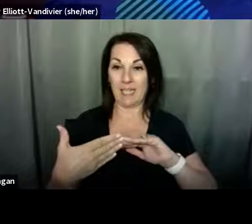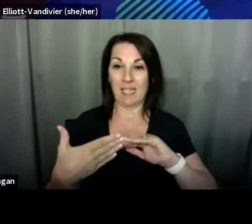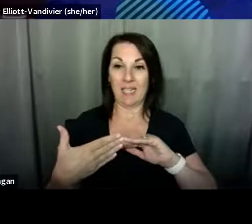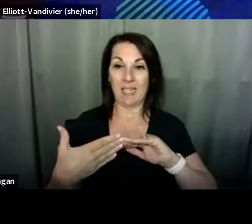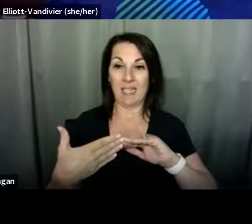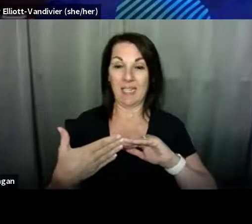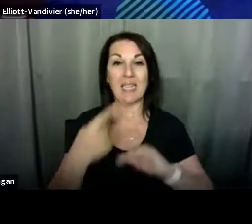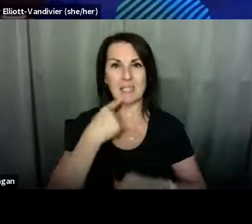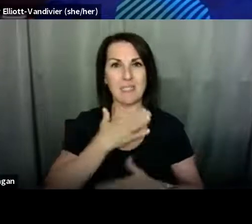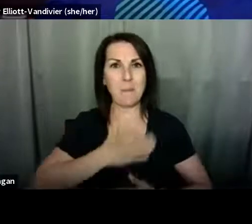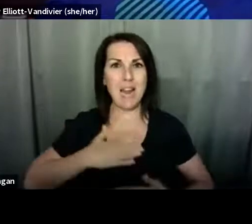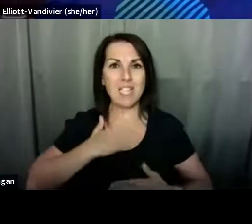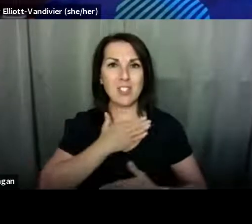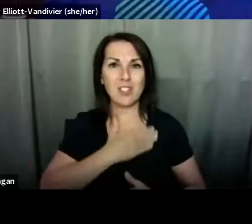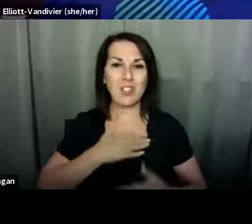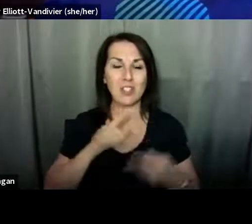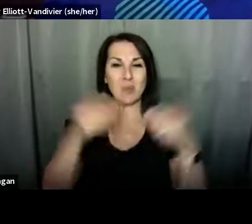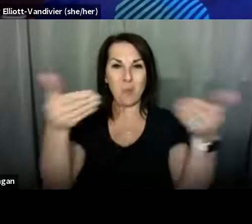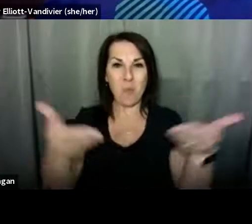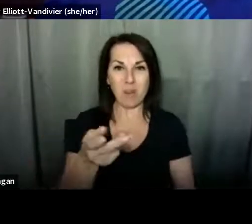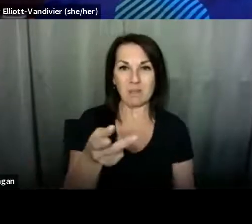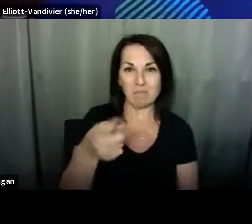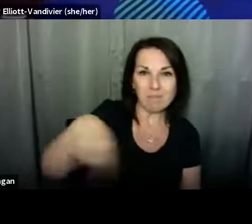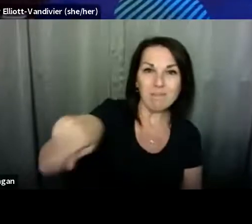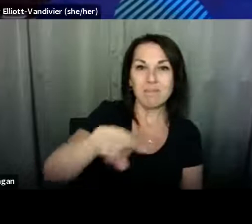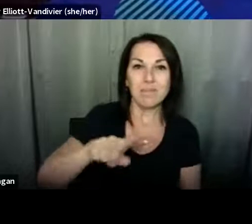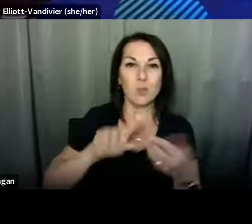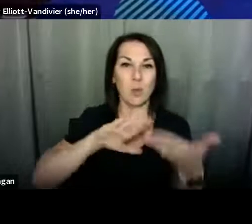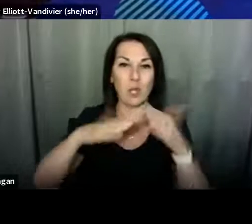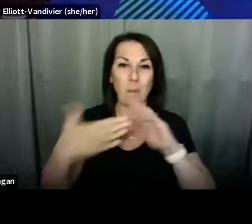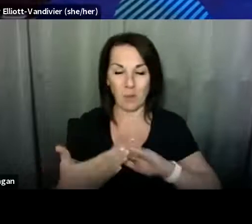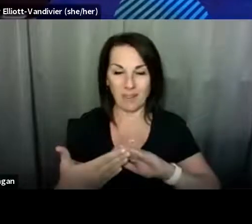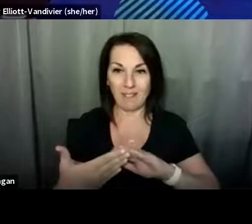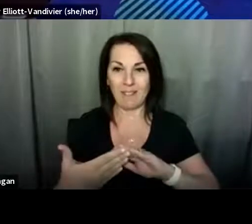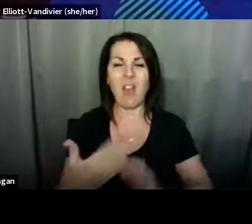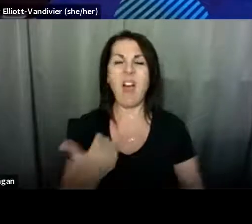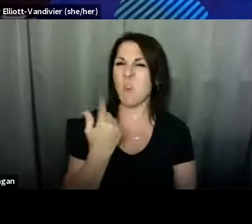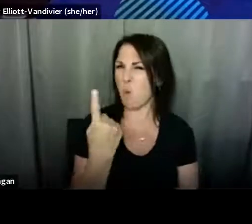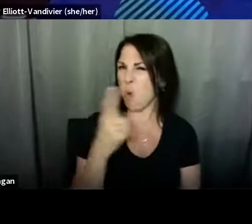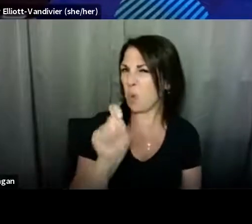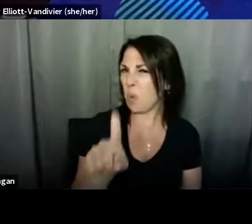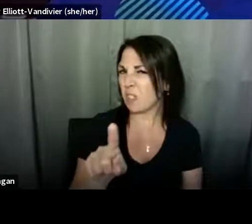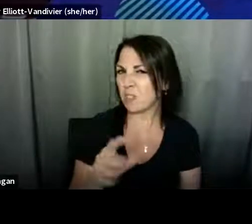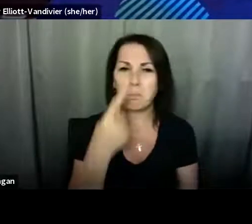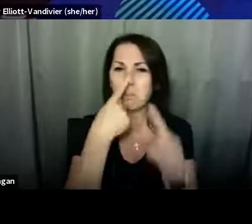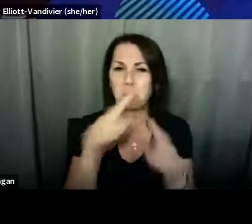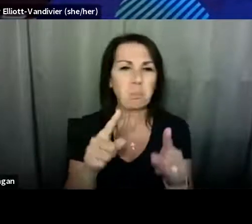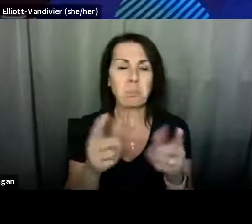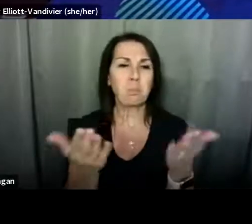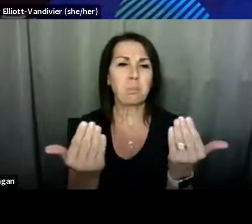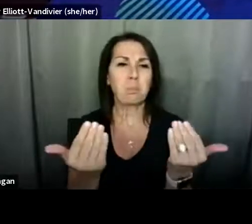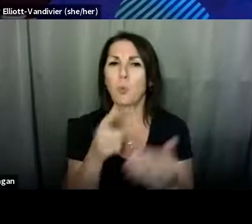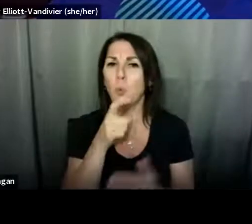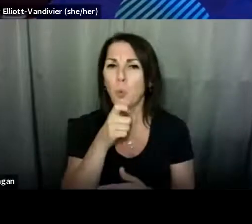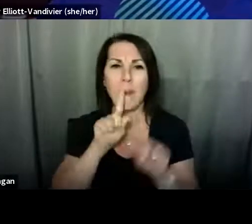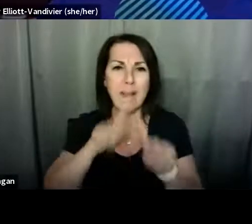it's a pleasure that to welcome you guys to the community. But I've got one question, and then anyone can go. I'm not going to go in turns. I